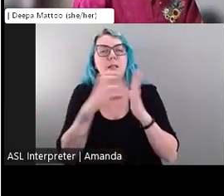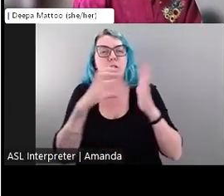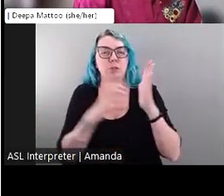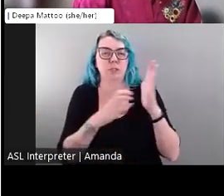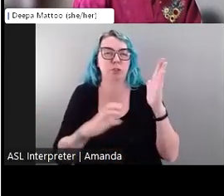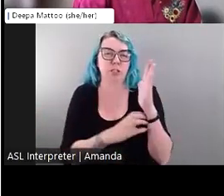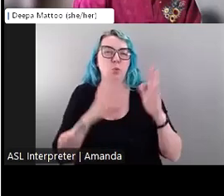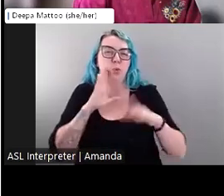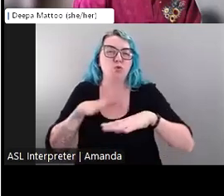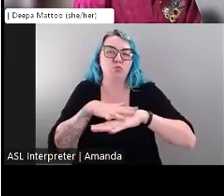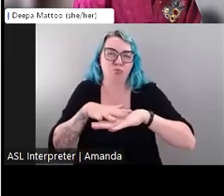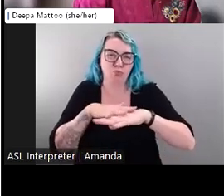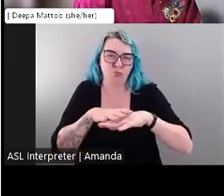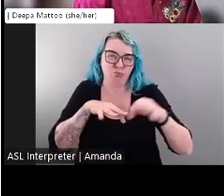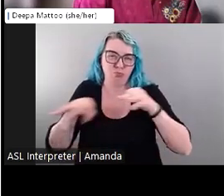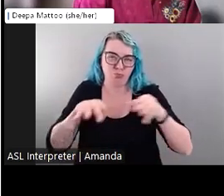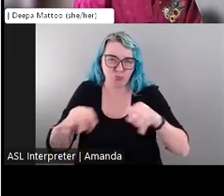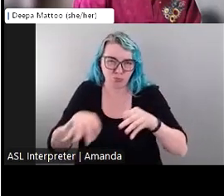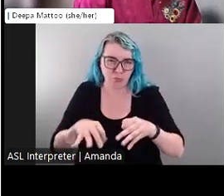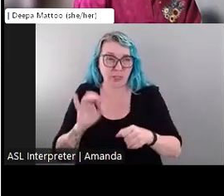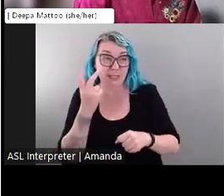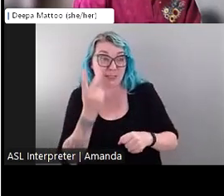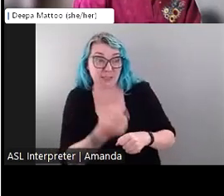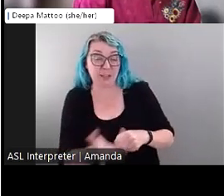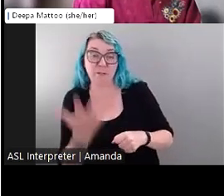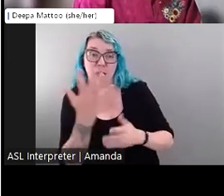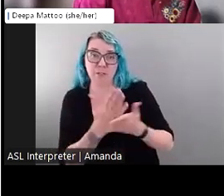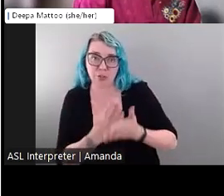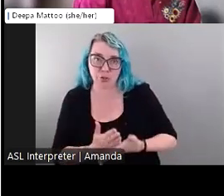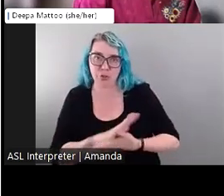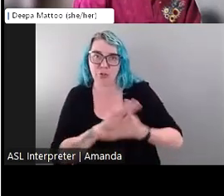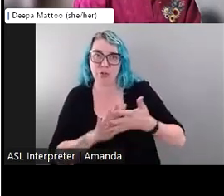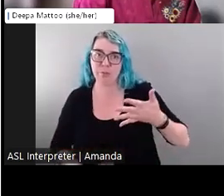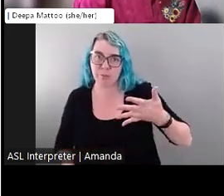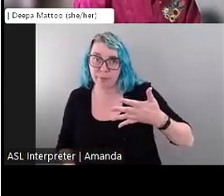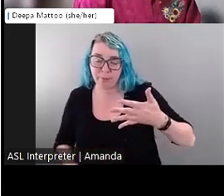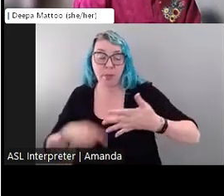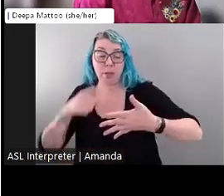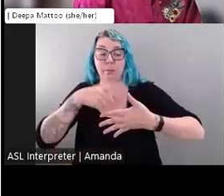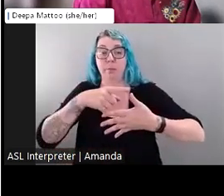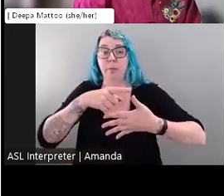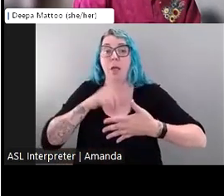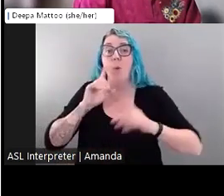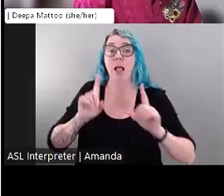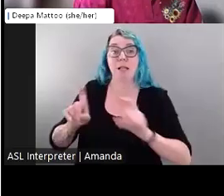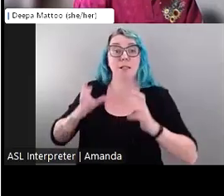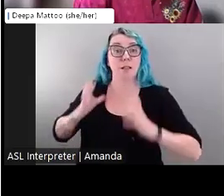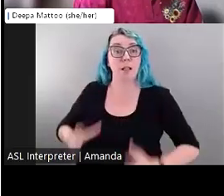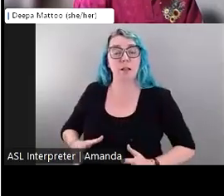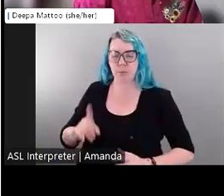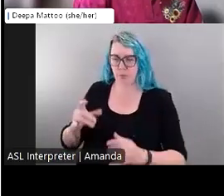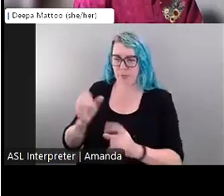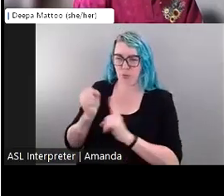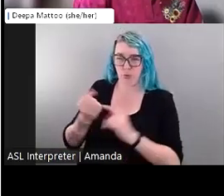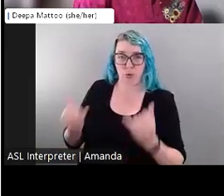So if we scroll down, you'll see all 5 sections here. So section 1 asks about the client's current situation,